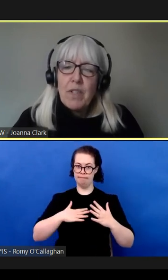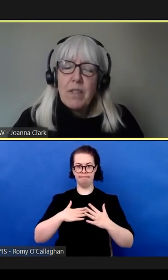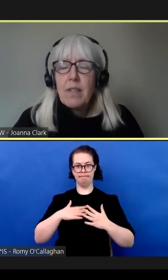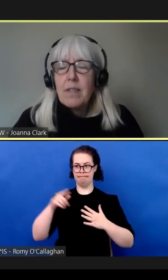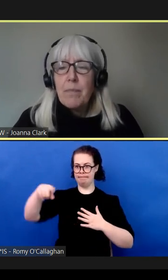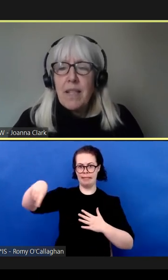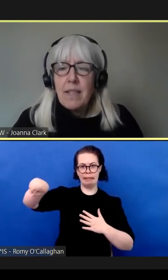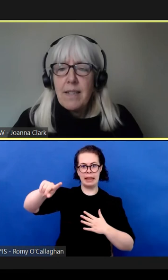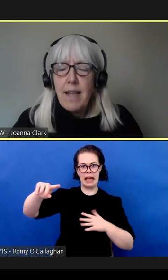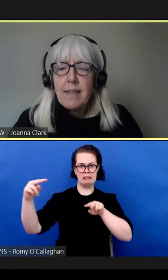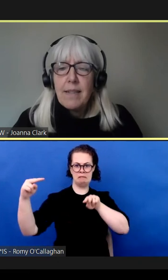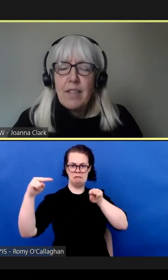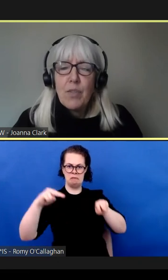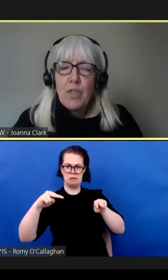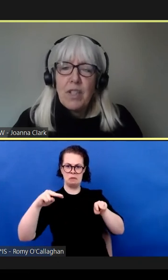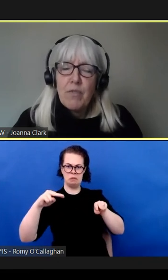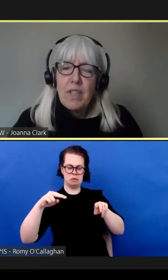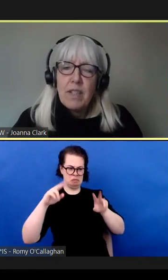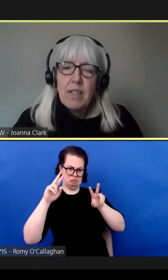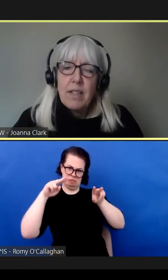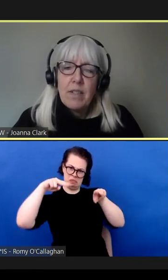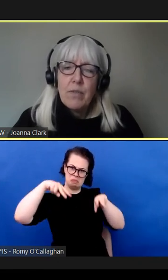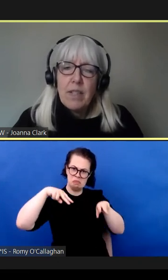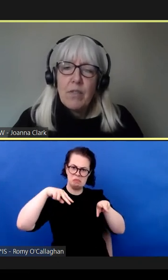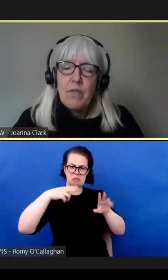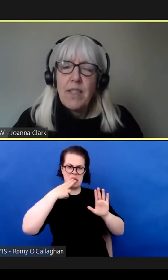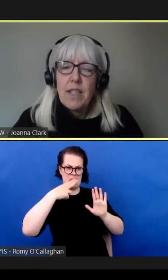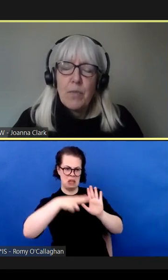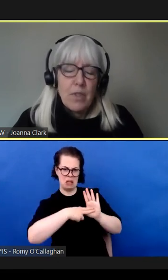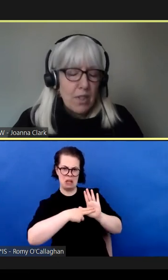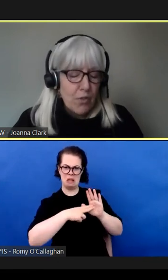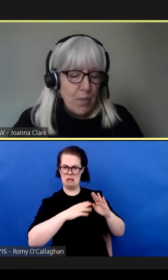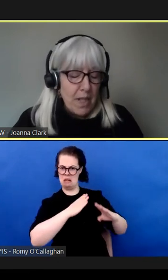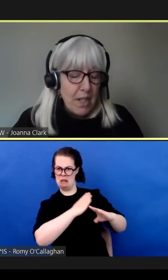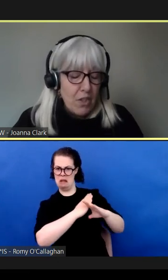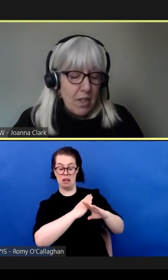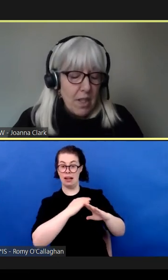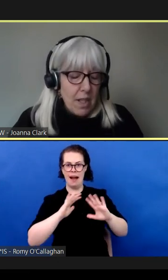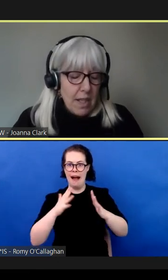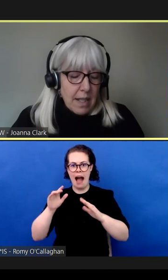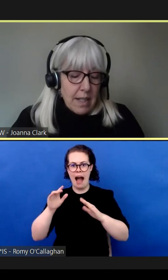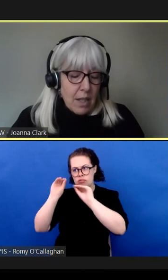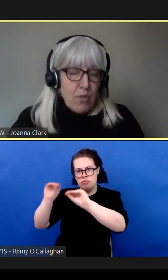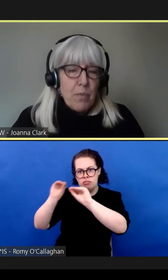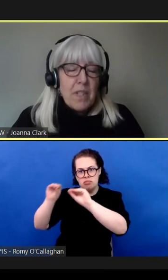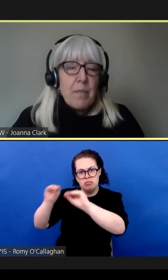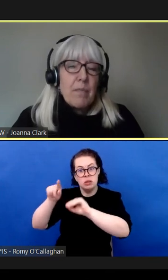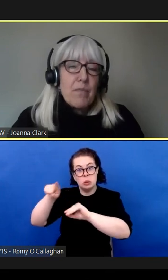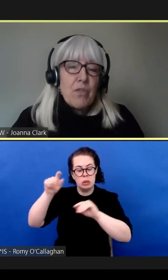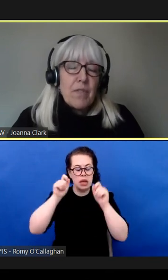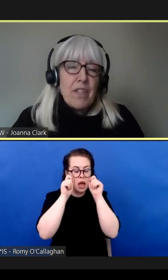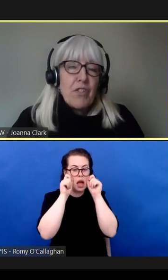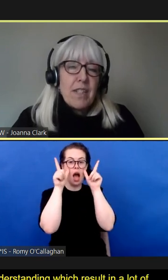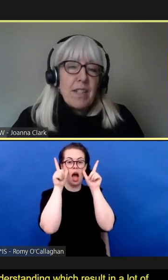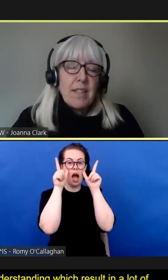of the misunderstandings which can result in quite a lot of stigma and discrimination. So there'll be some, I'm